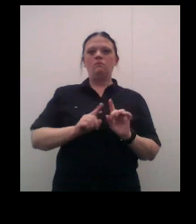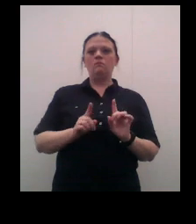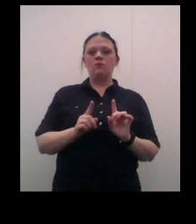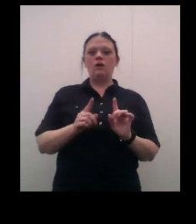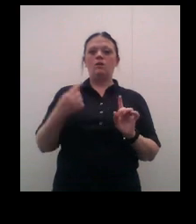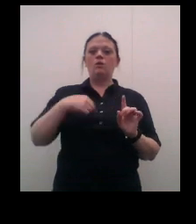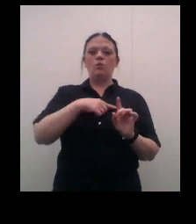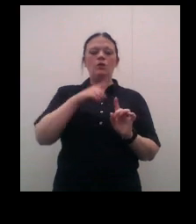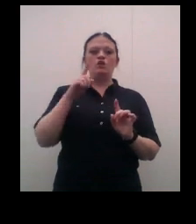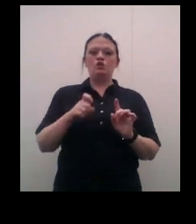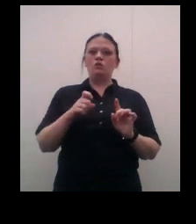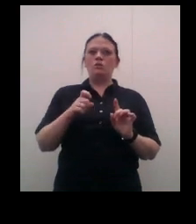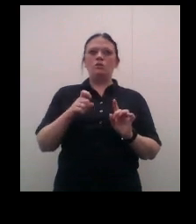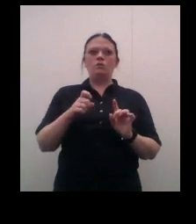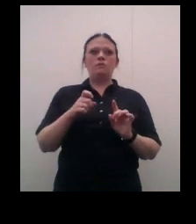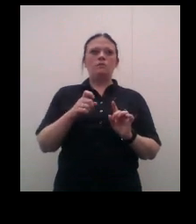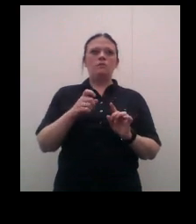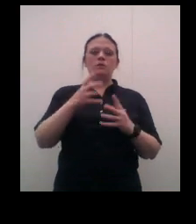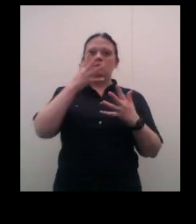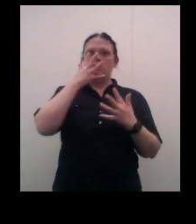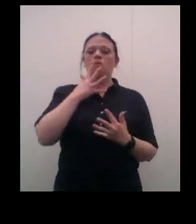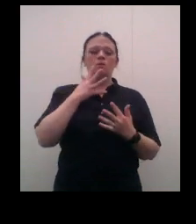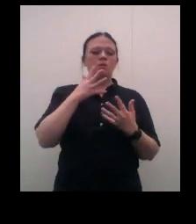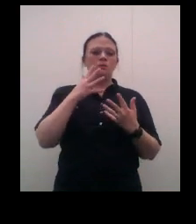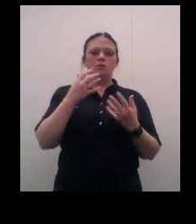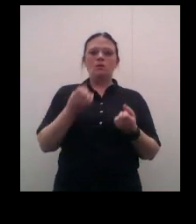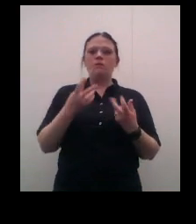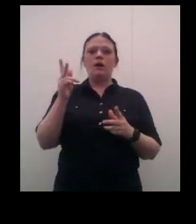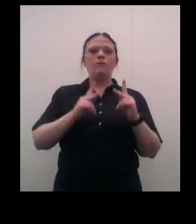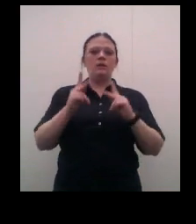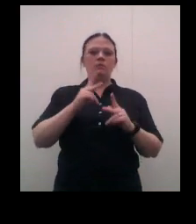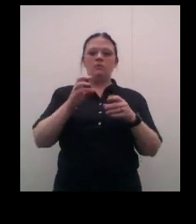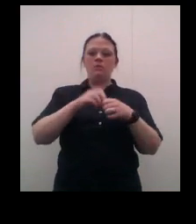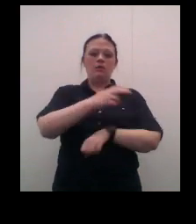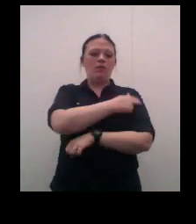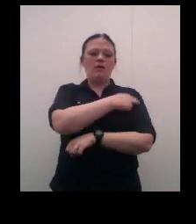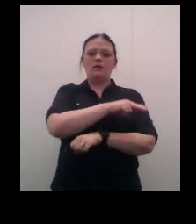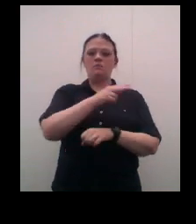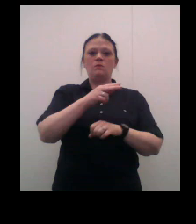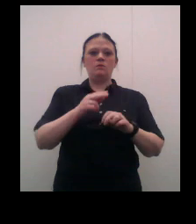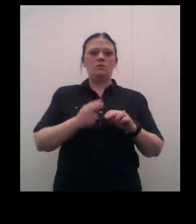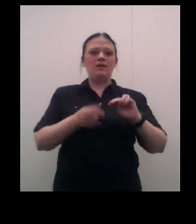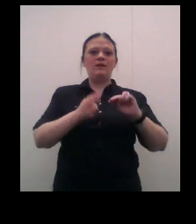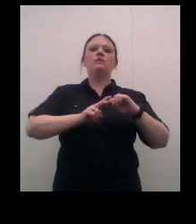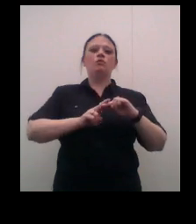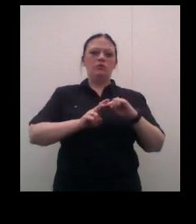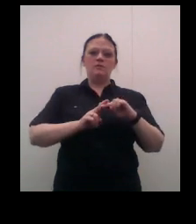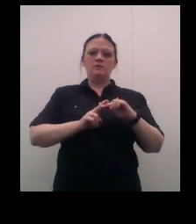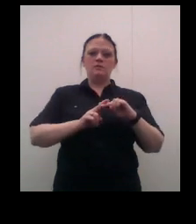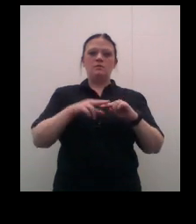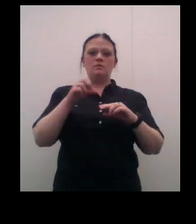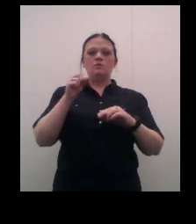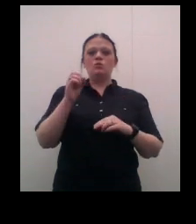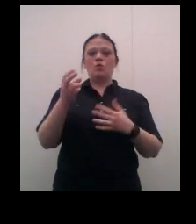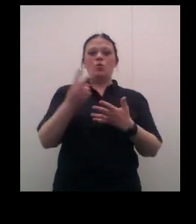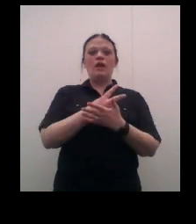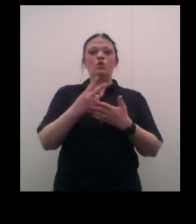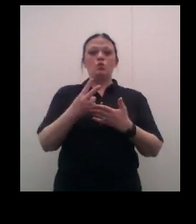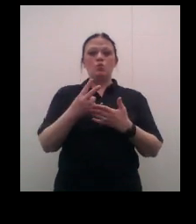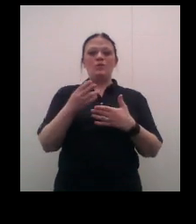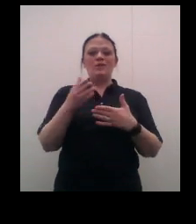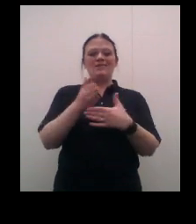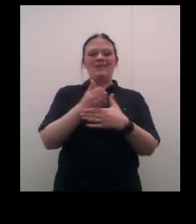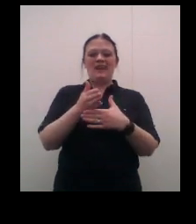should all be discouraged by that number of hospitalizations going up. Here's looking at this on a 2-week rolling average, or